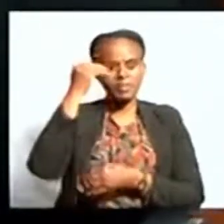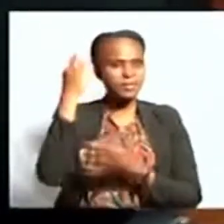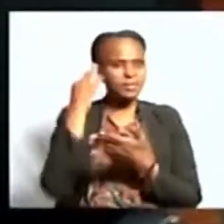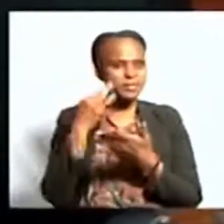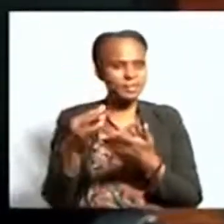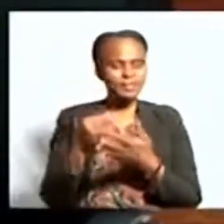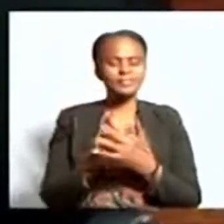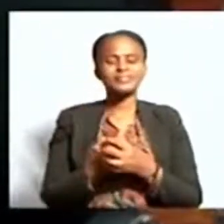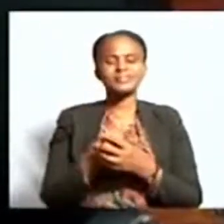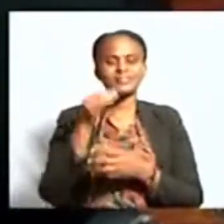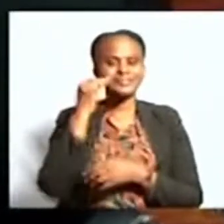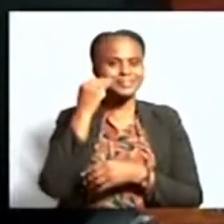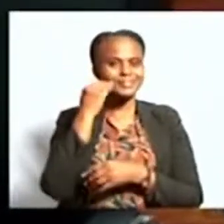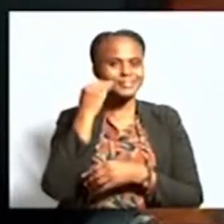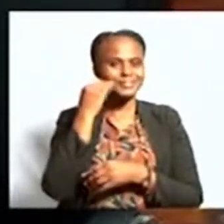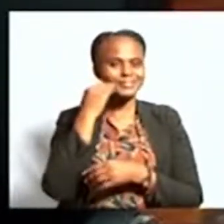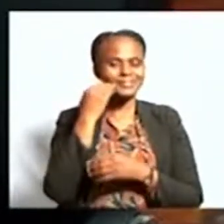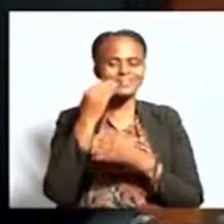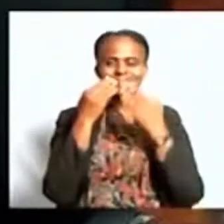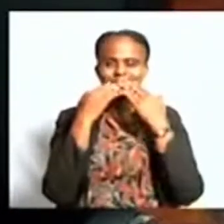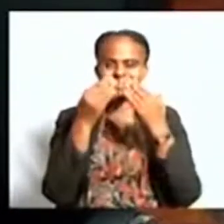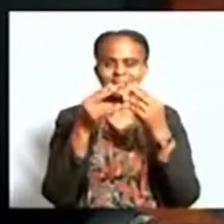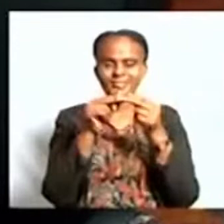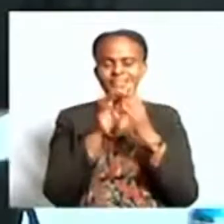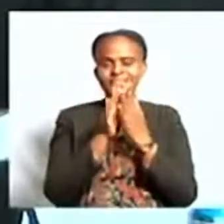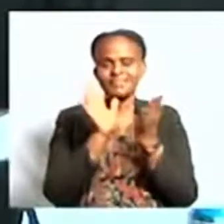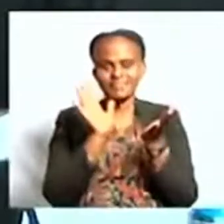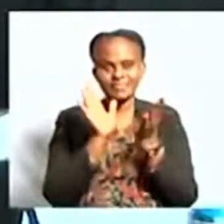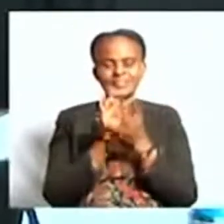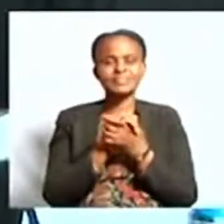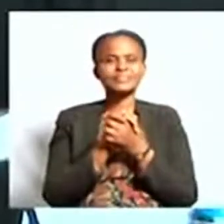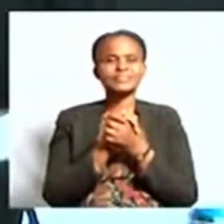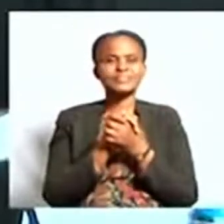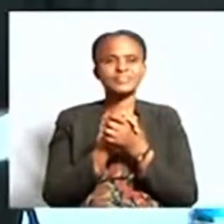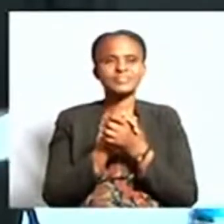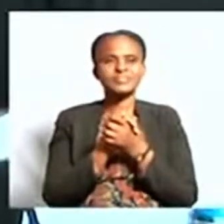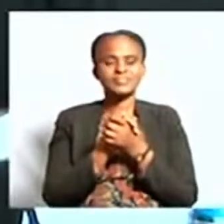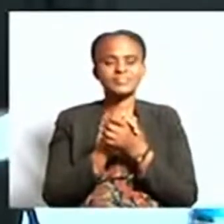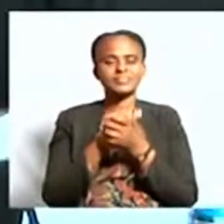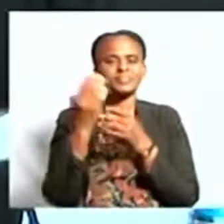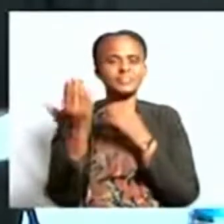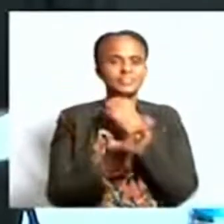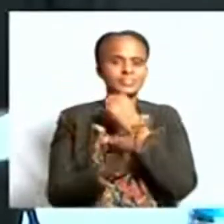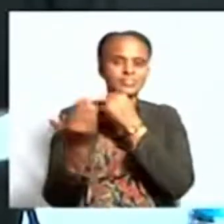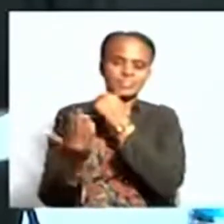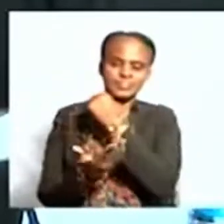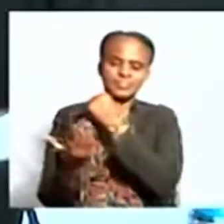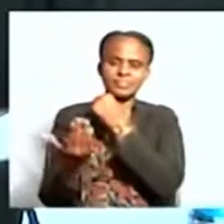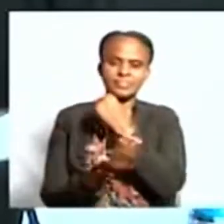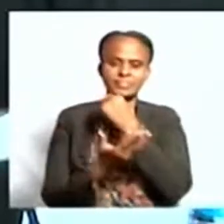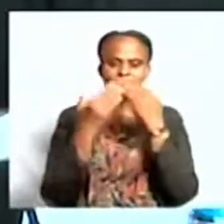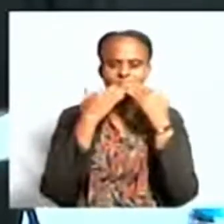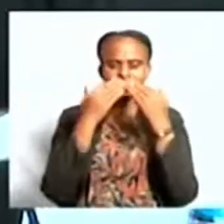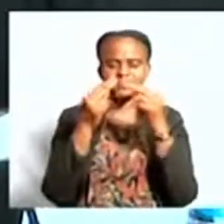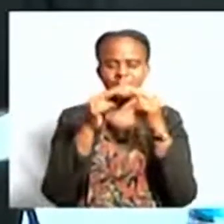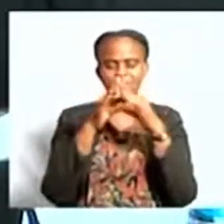secretariat. Thank you so much for the introductions.